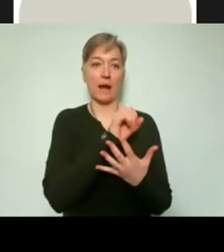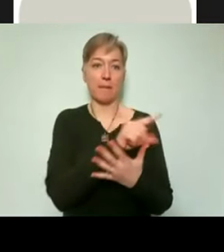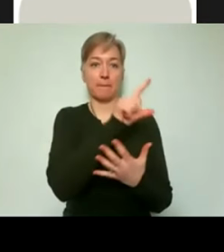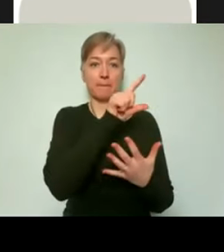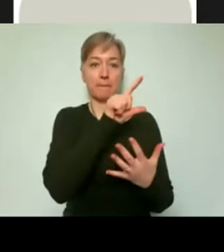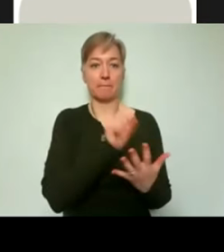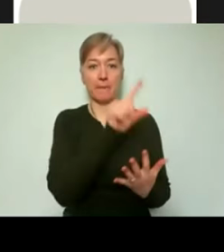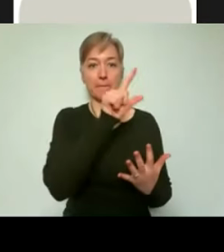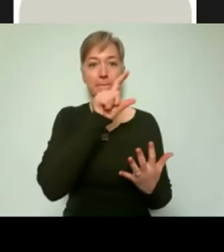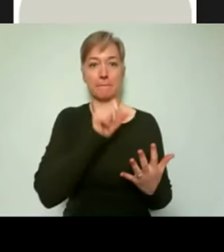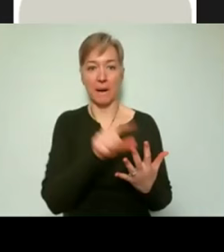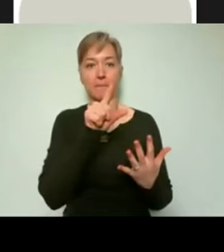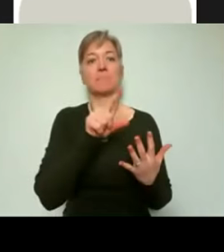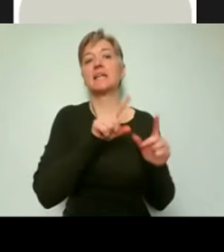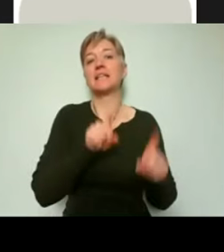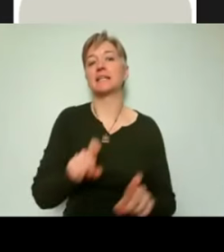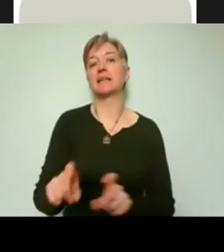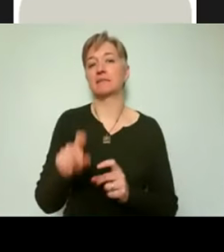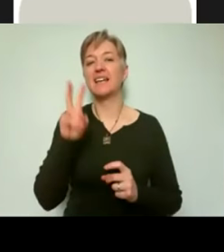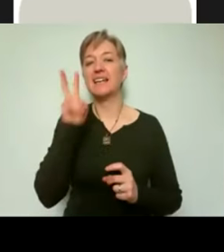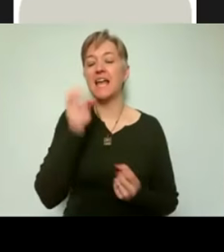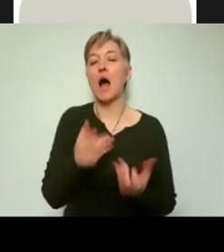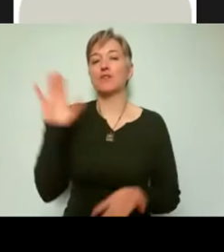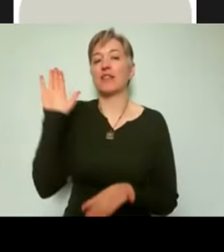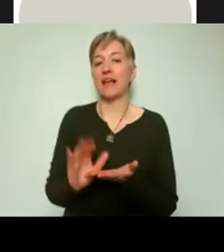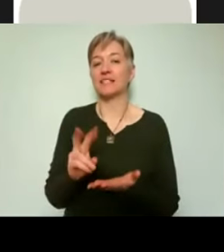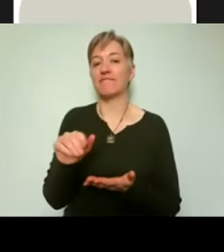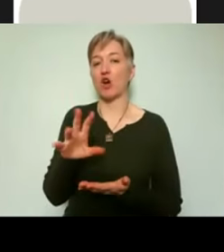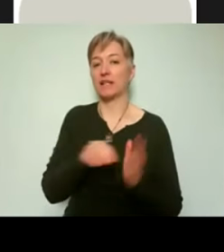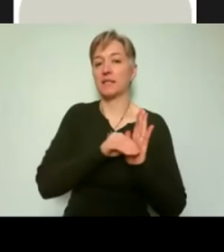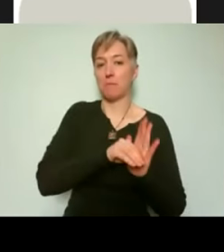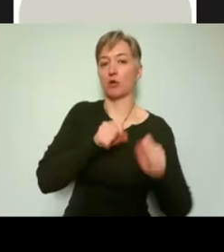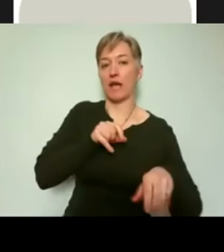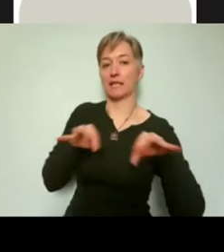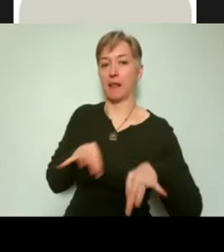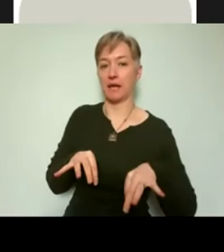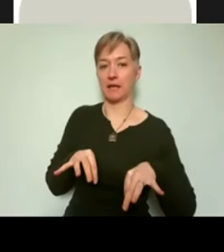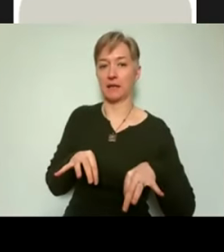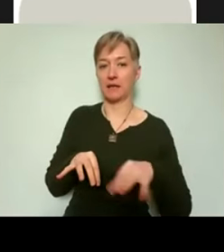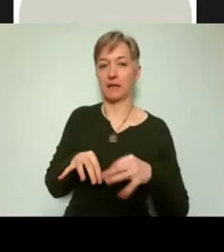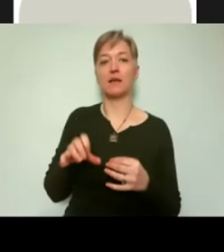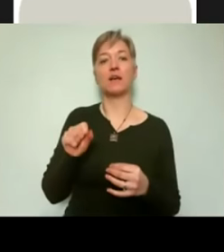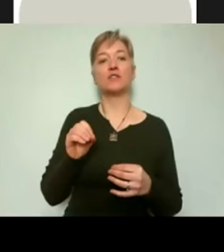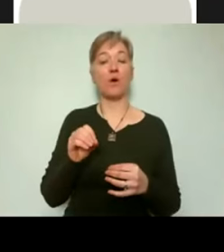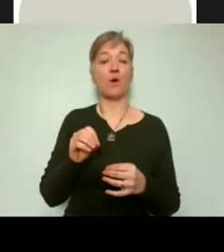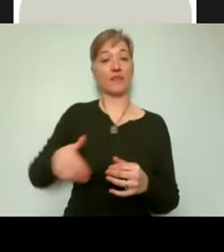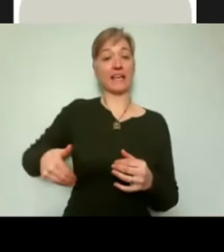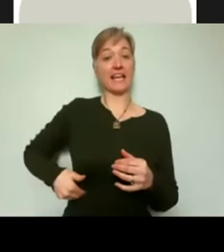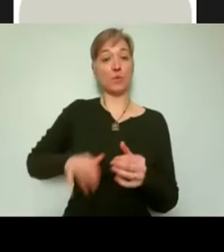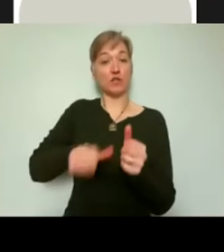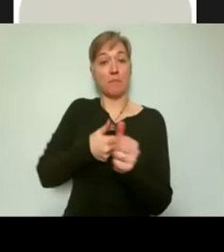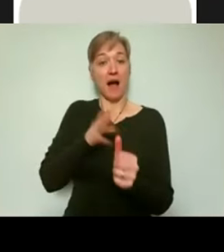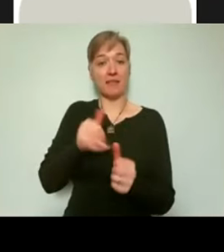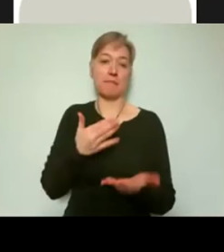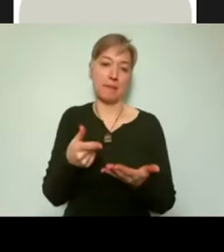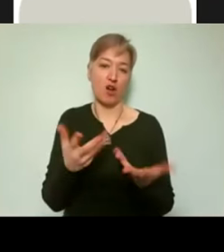one, and then we're going to see how much less variance the model can explain. So the intuition, which is probably obvious to many of you